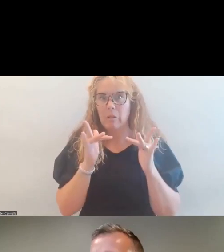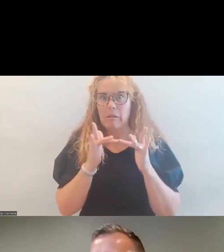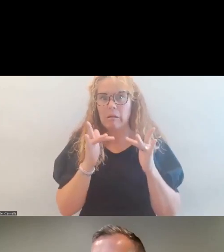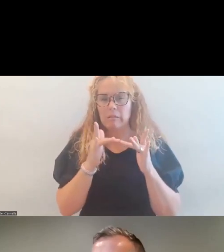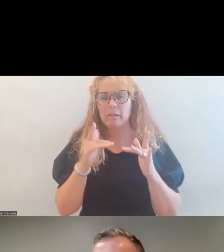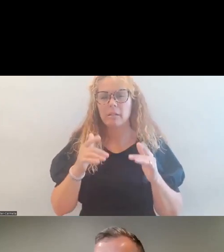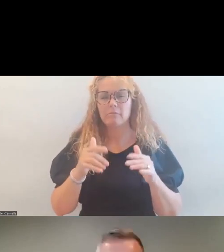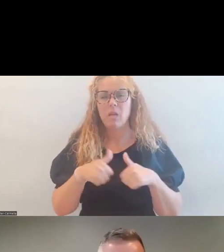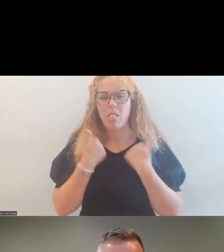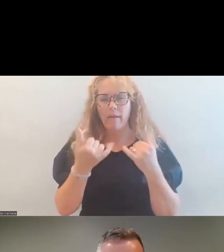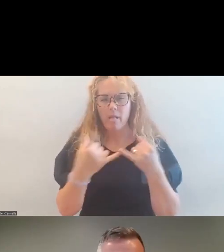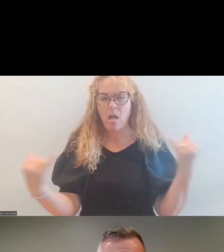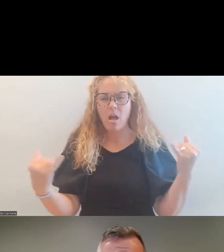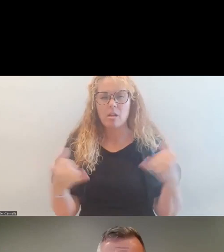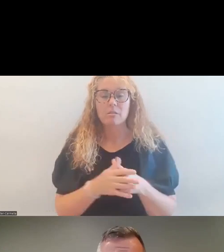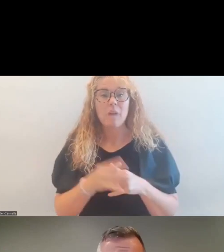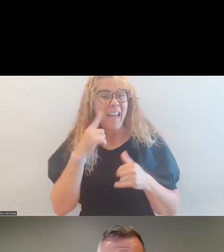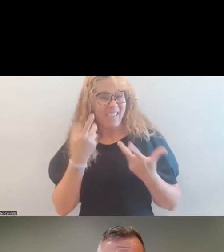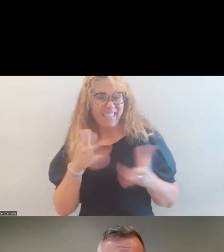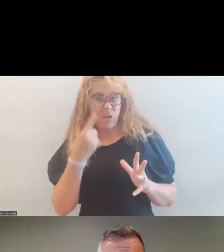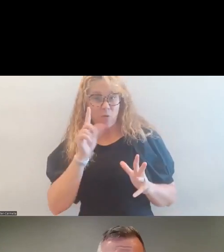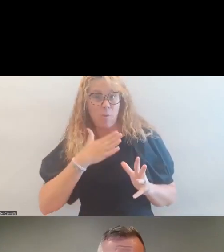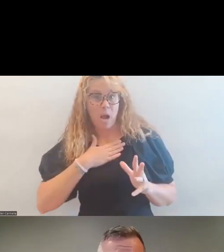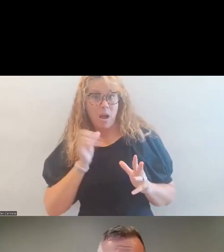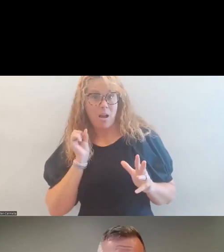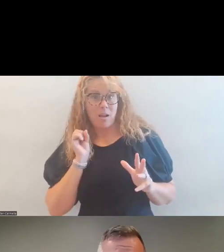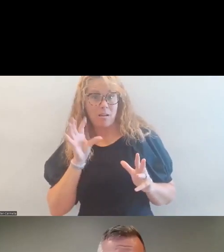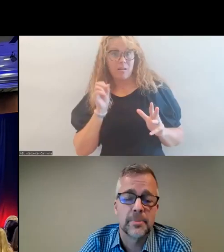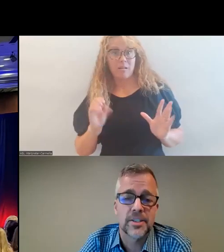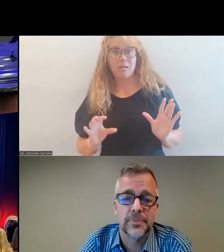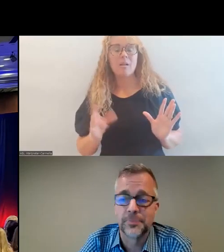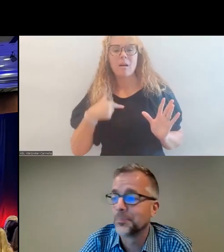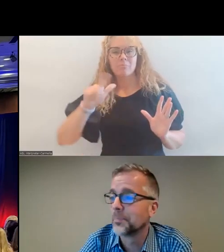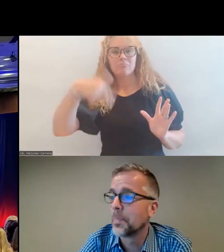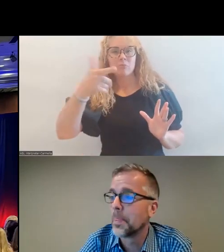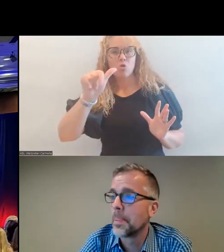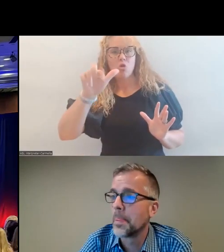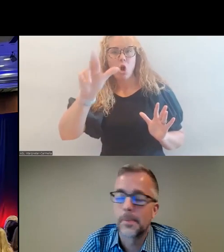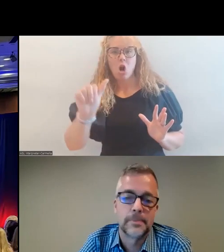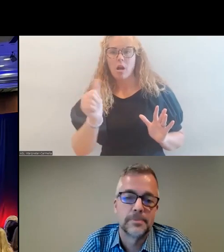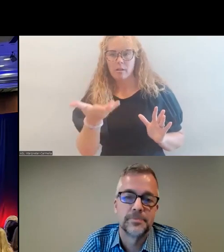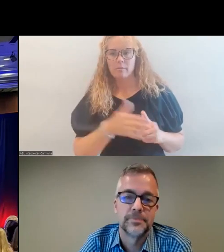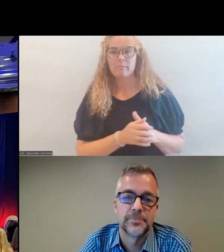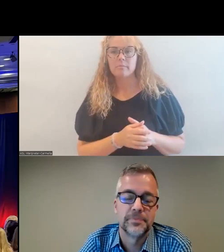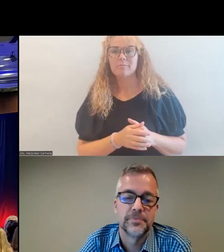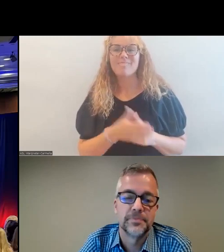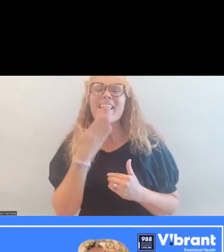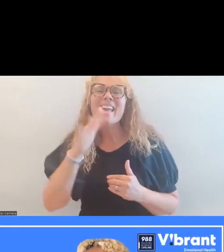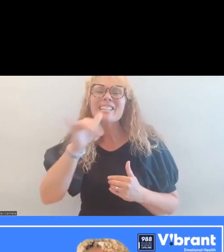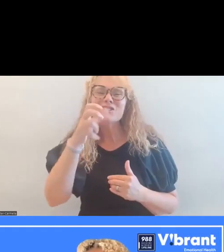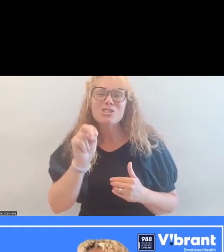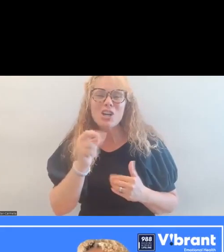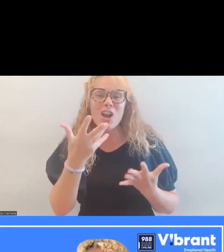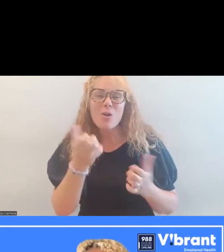Lifeline. So I think that's it for me, Laura, and I will hand it back to you. Thanks, John. I just